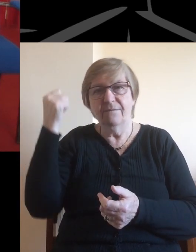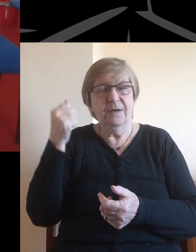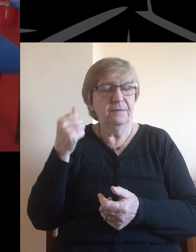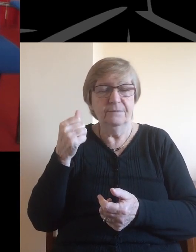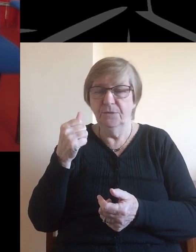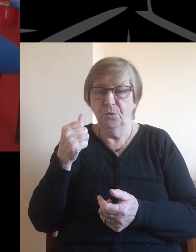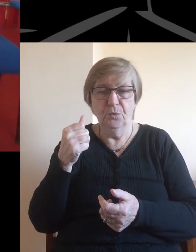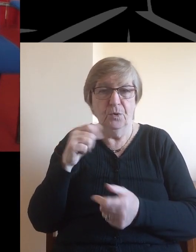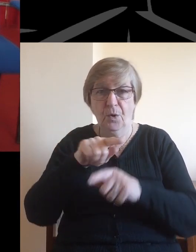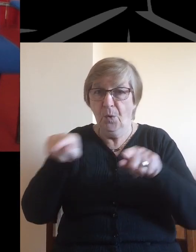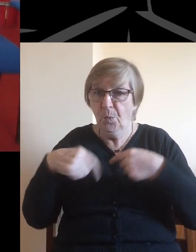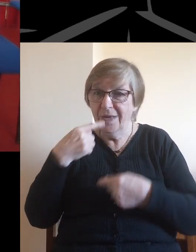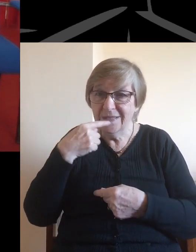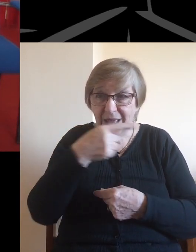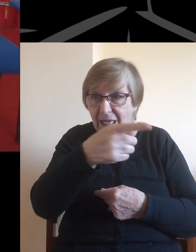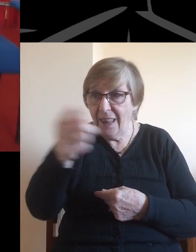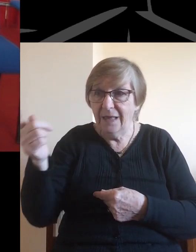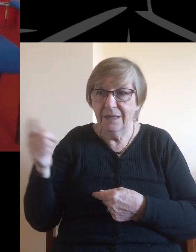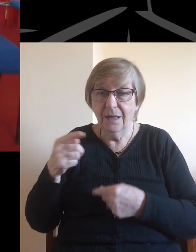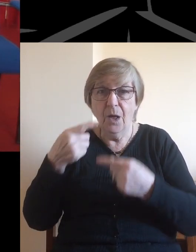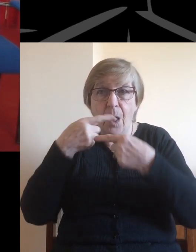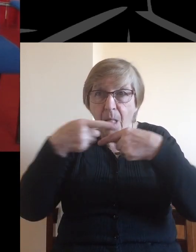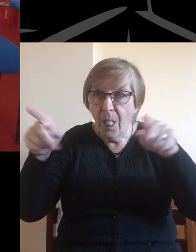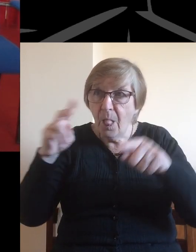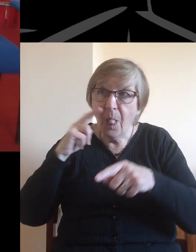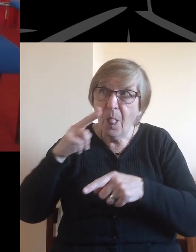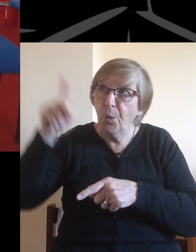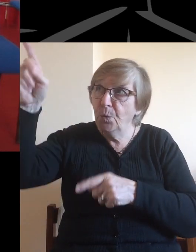saying, look to Christ, for this is who he is.